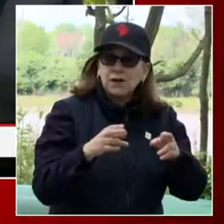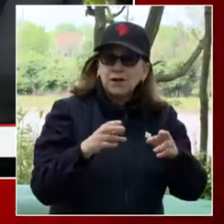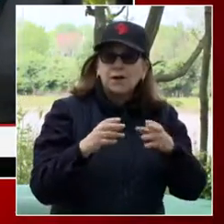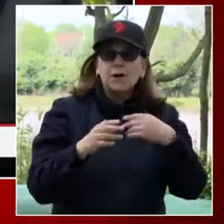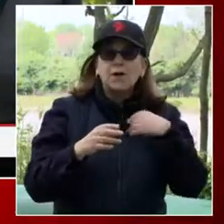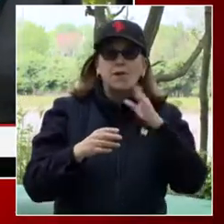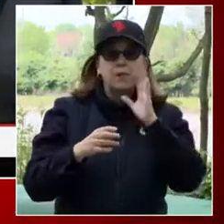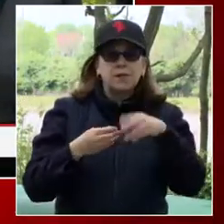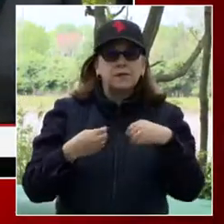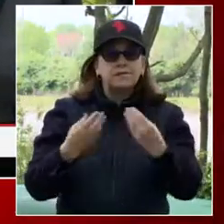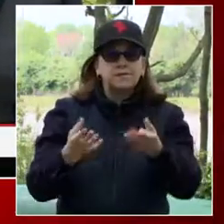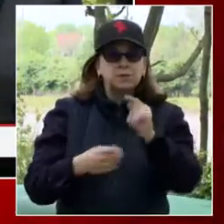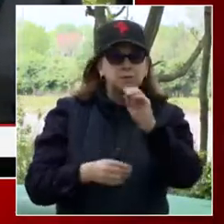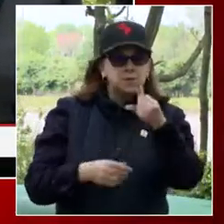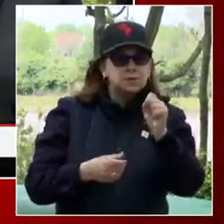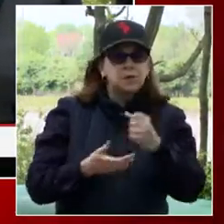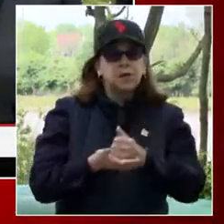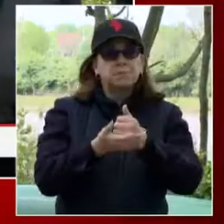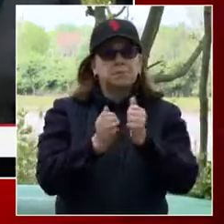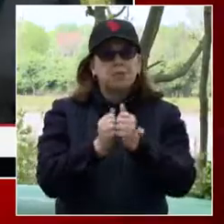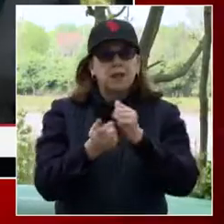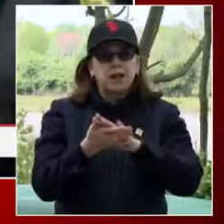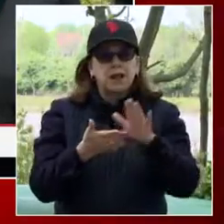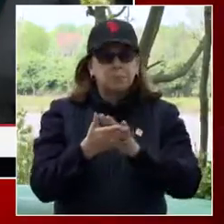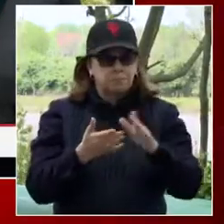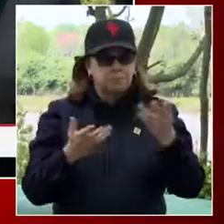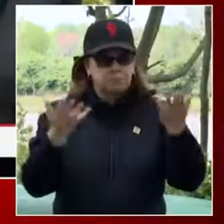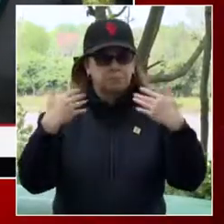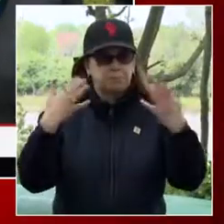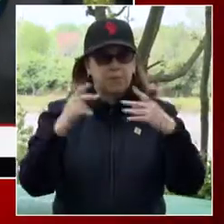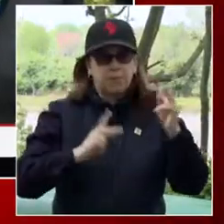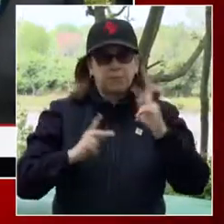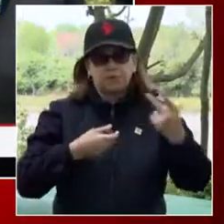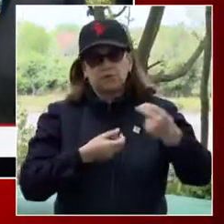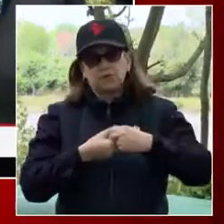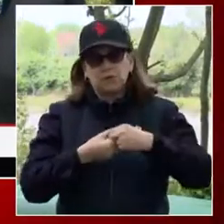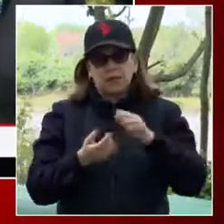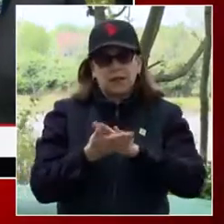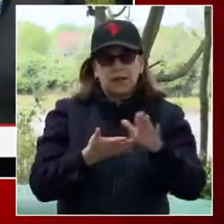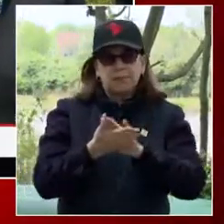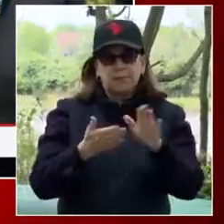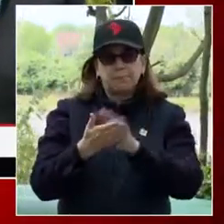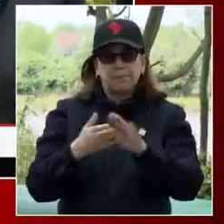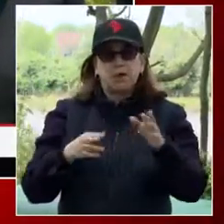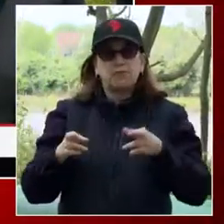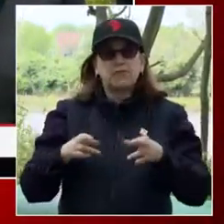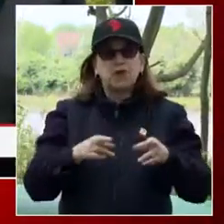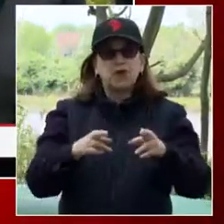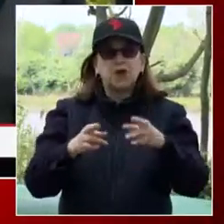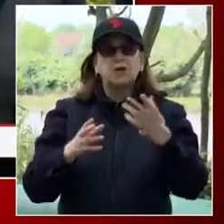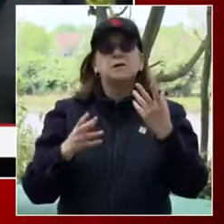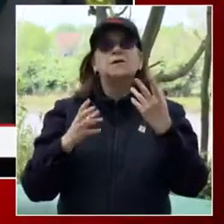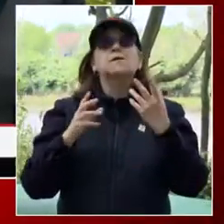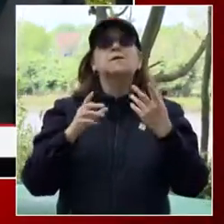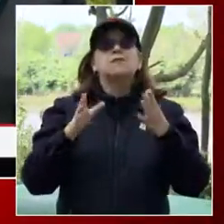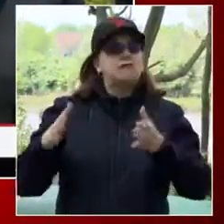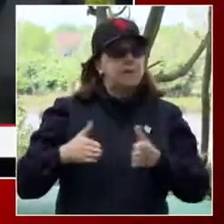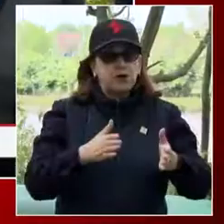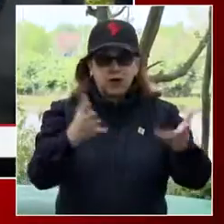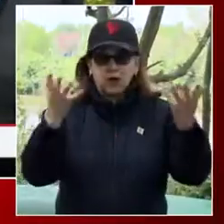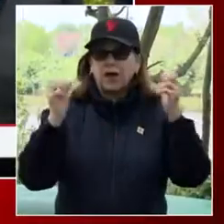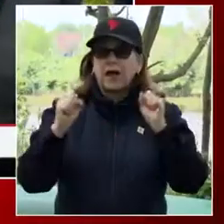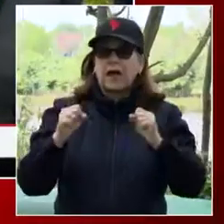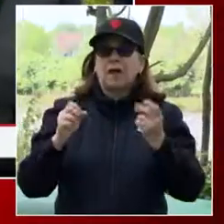to help us, and we especially, as we look for more outdoor activities, want people to